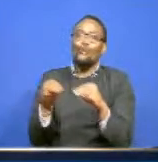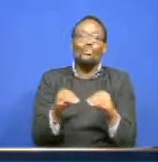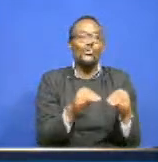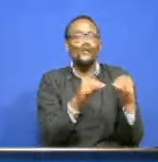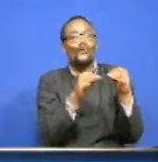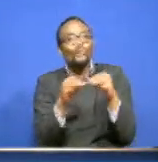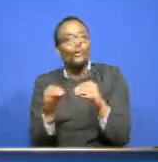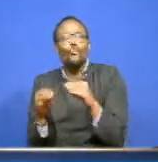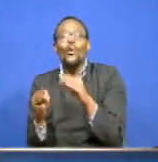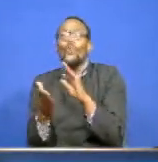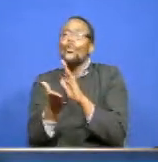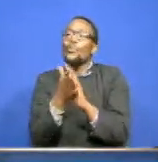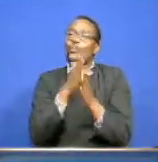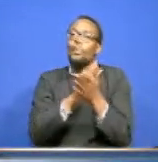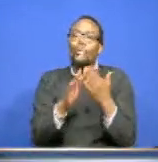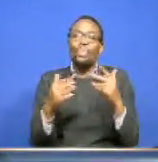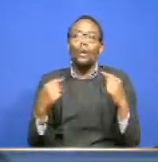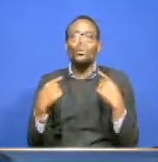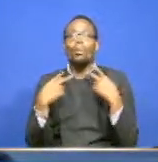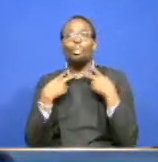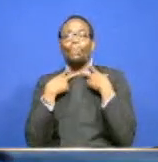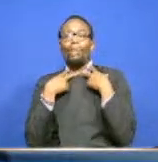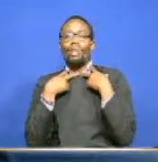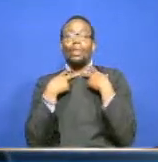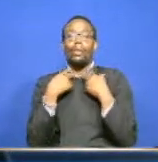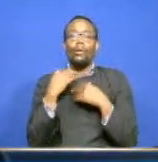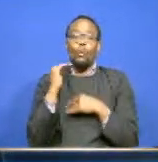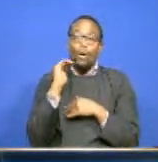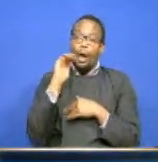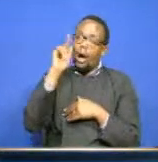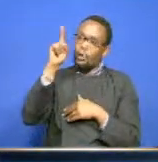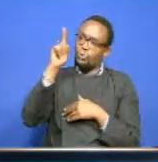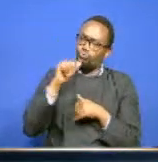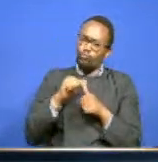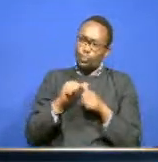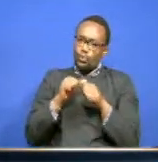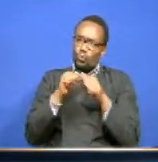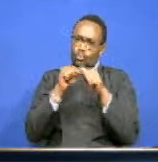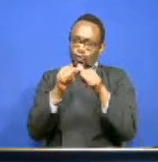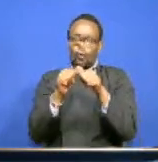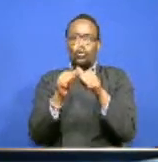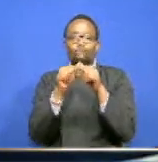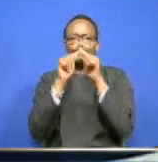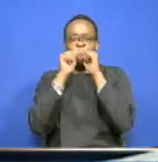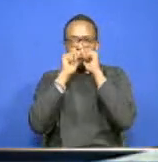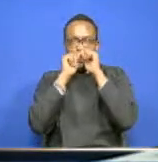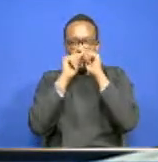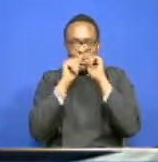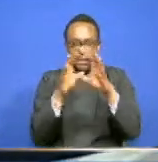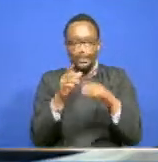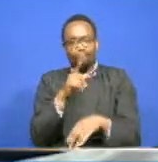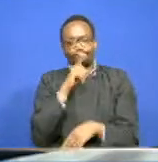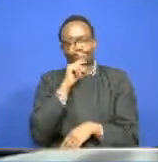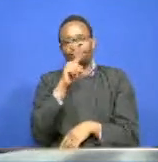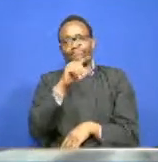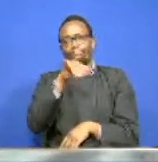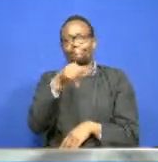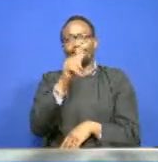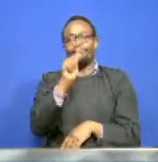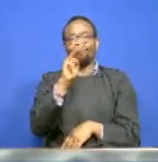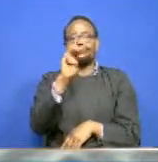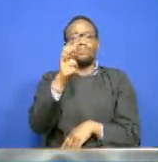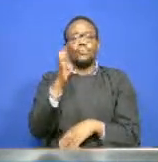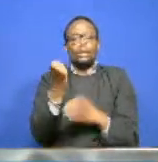about without any hindrance. We ask that you continue to bless James, that he will not be